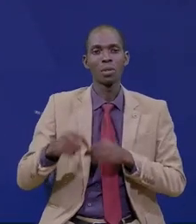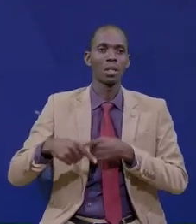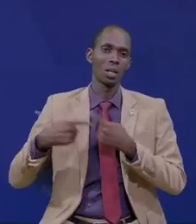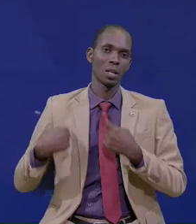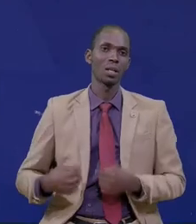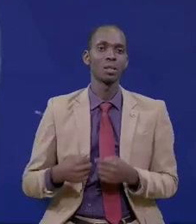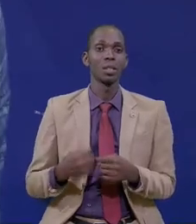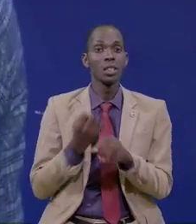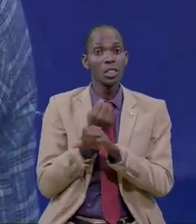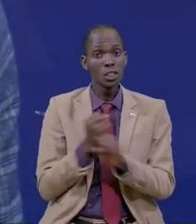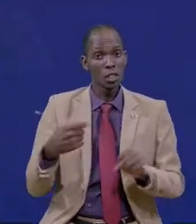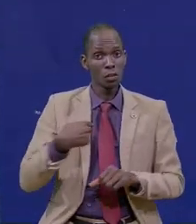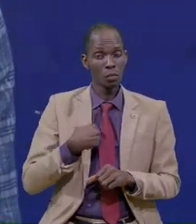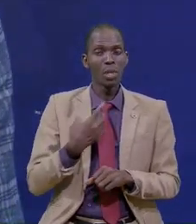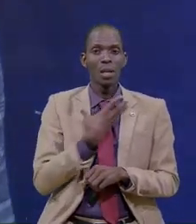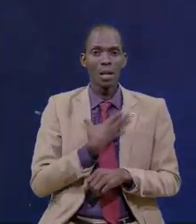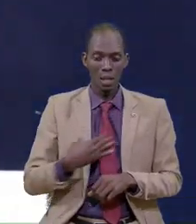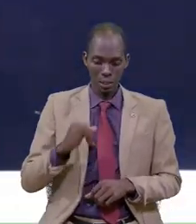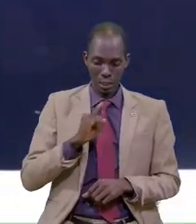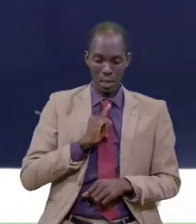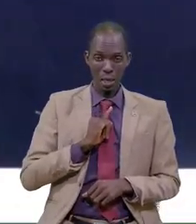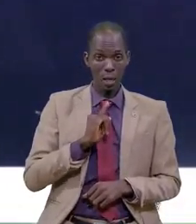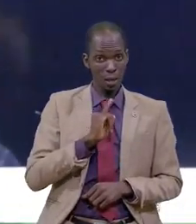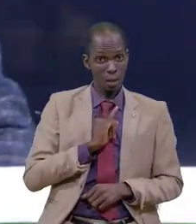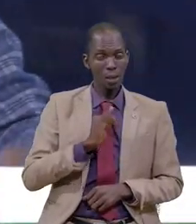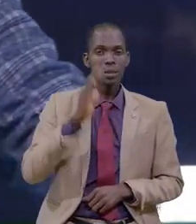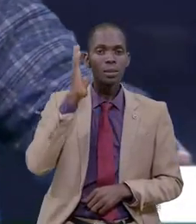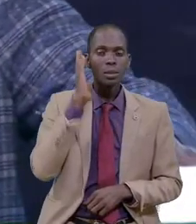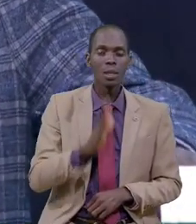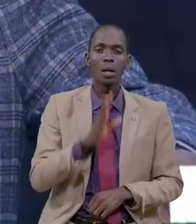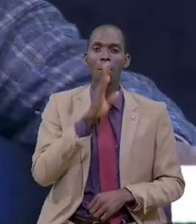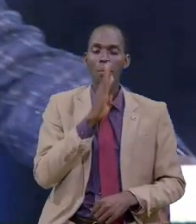Save me and I shall be